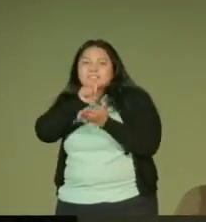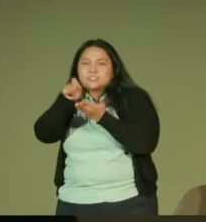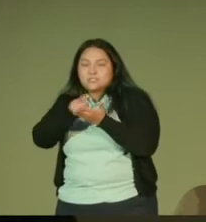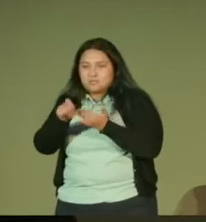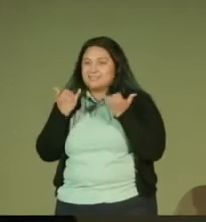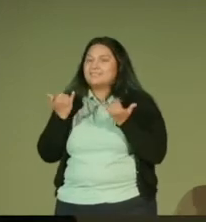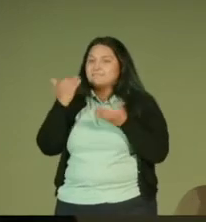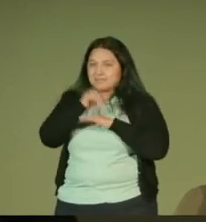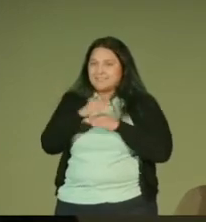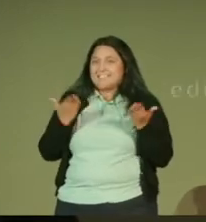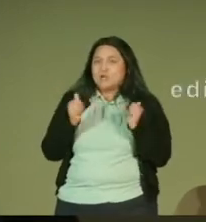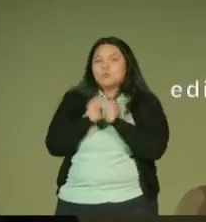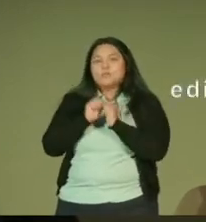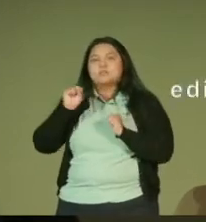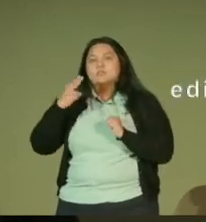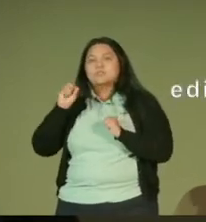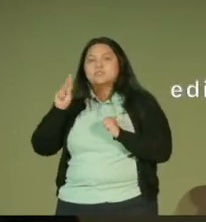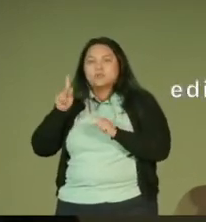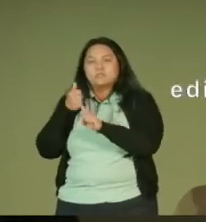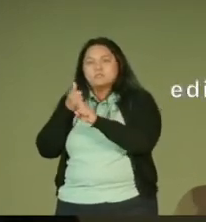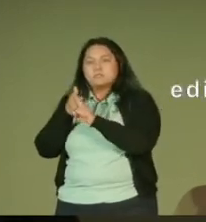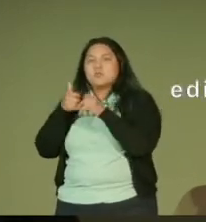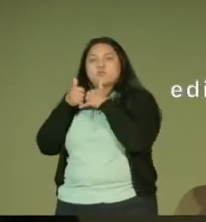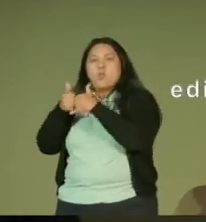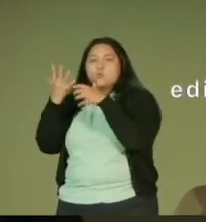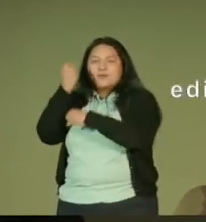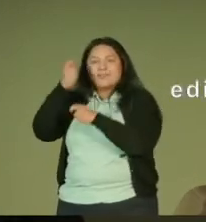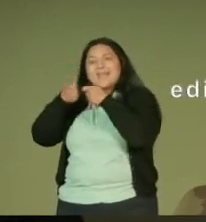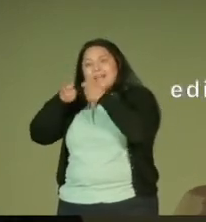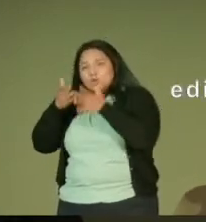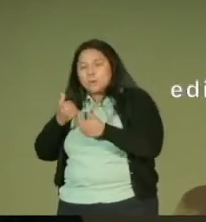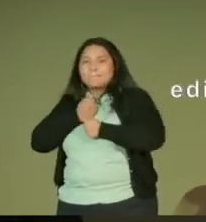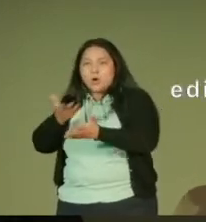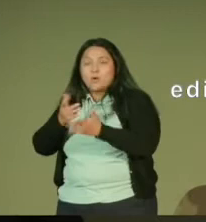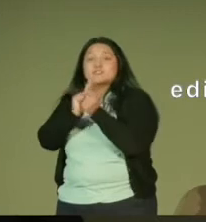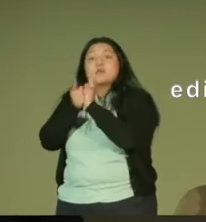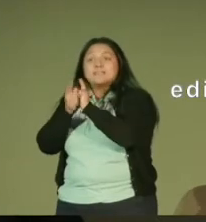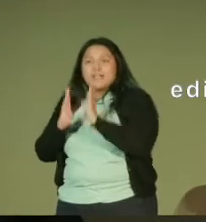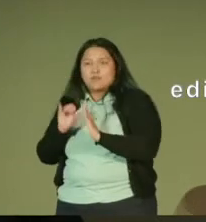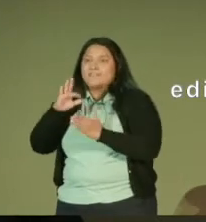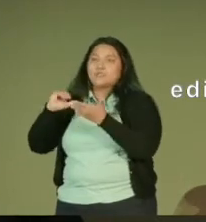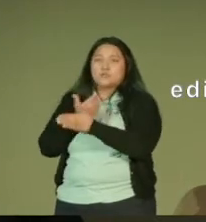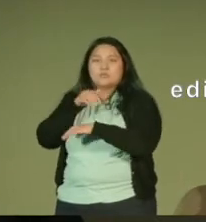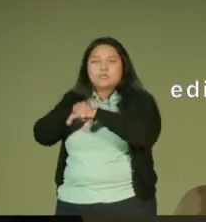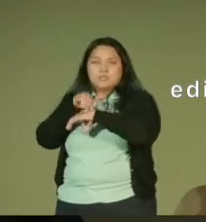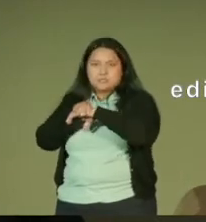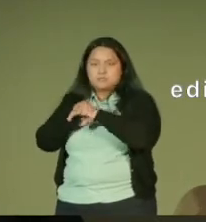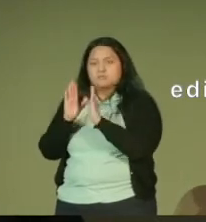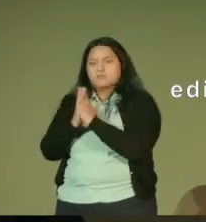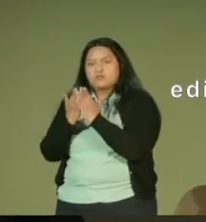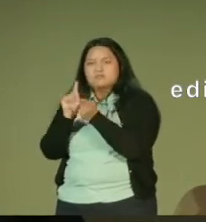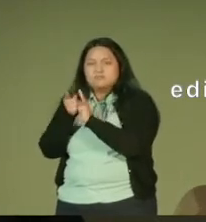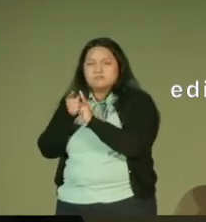in conversation by Shook, award-winning editor, poet, and translator of the new English edition of Beauty Salon,